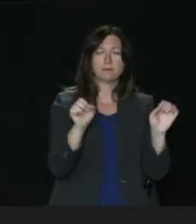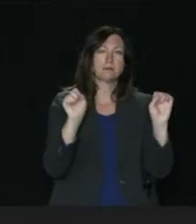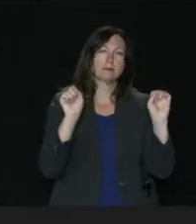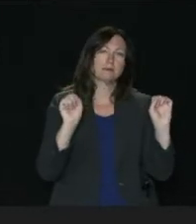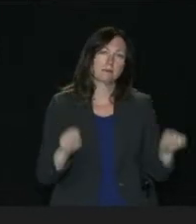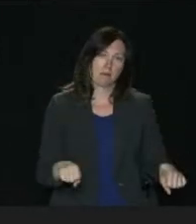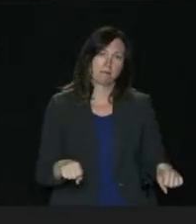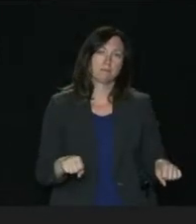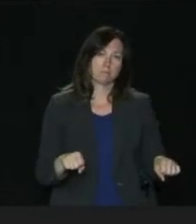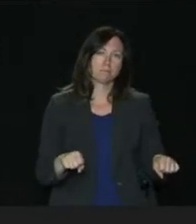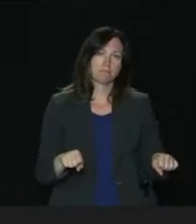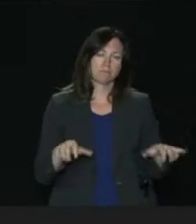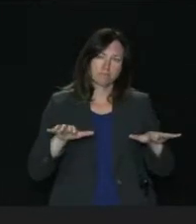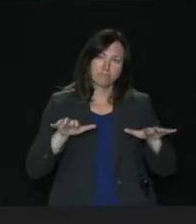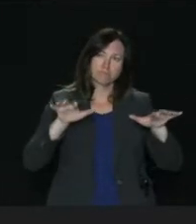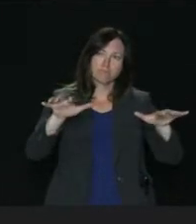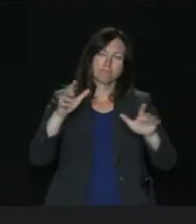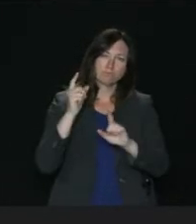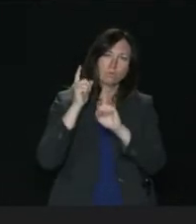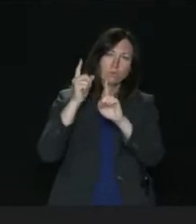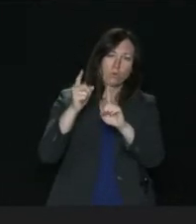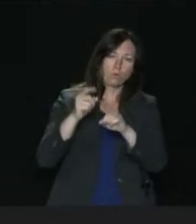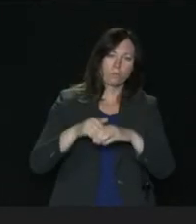greatest possible numbers.